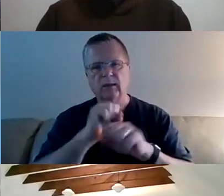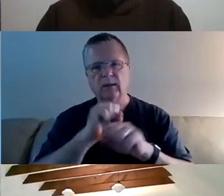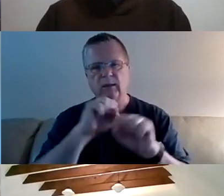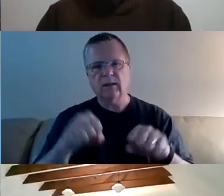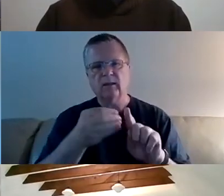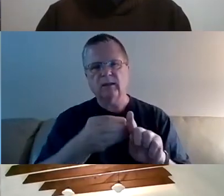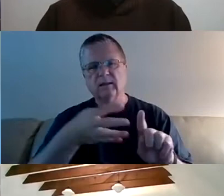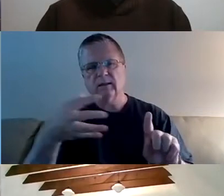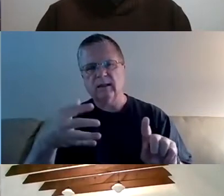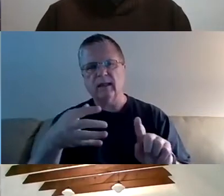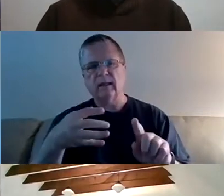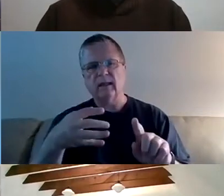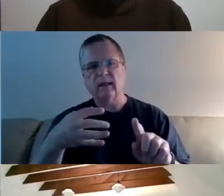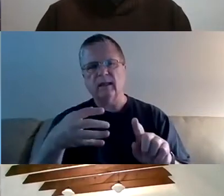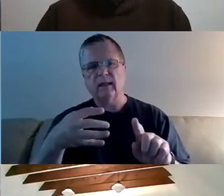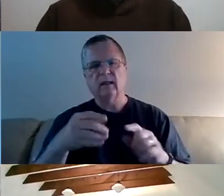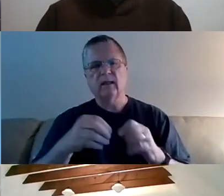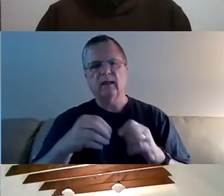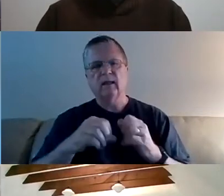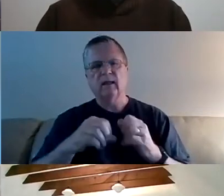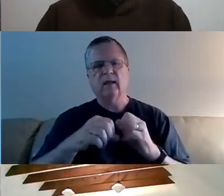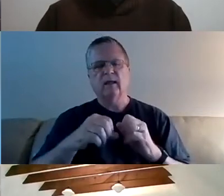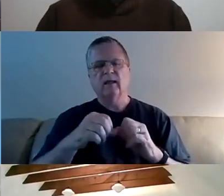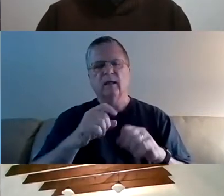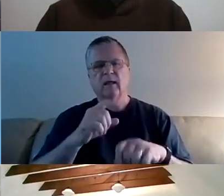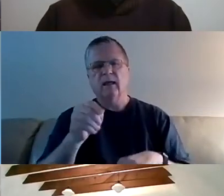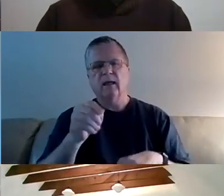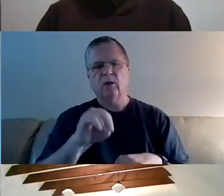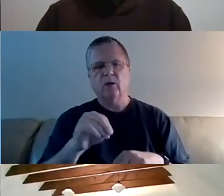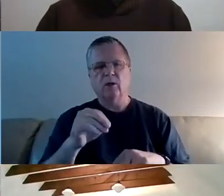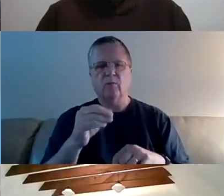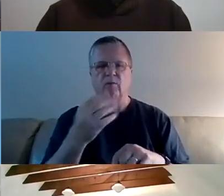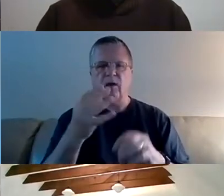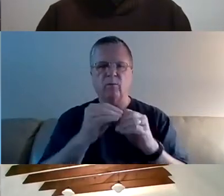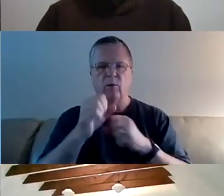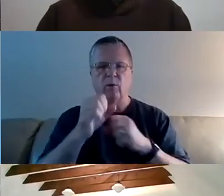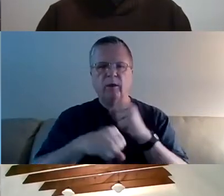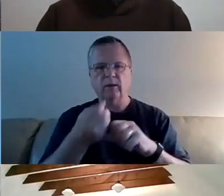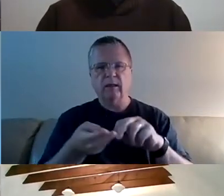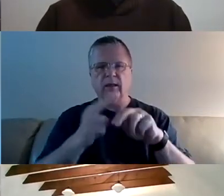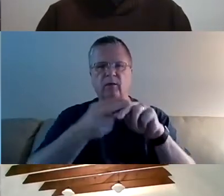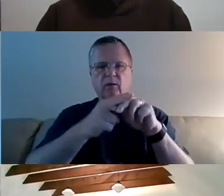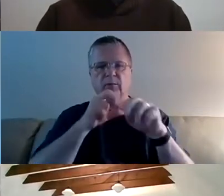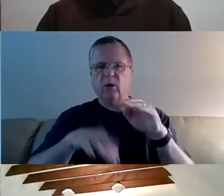years and increasing the not to exceed amount by